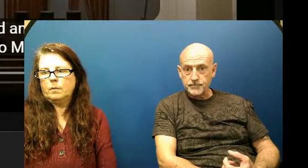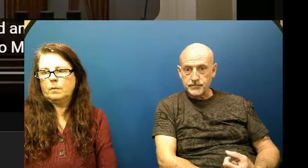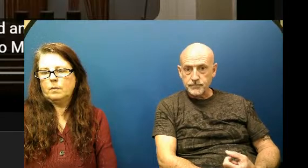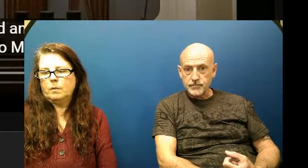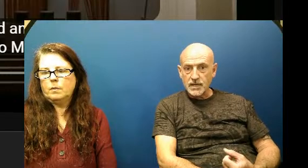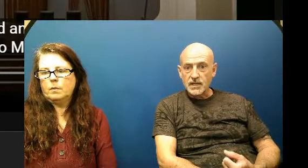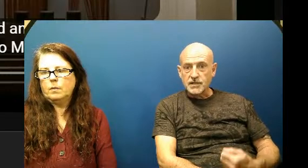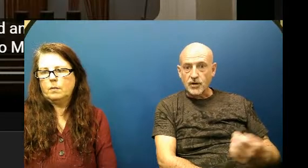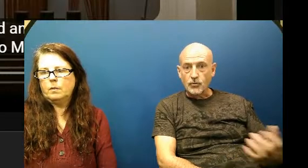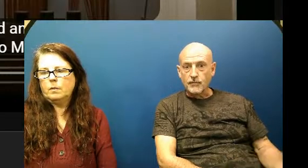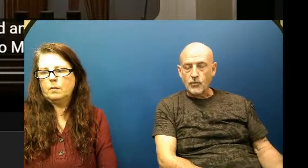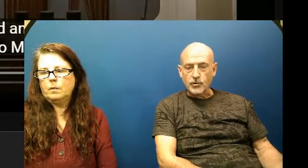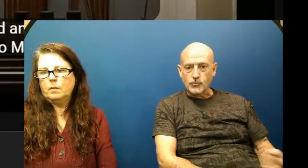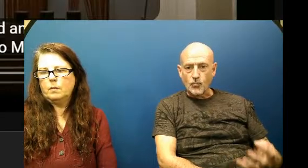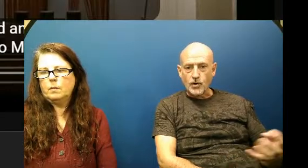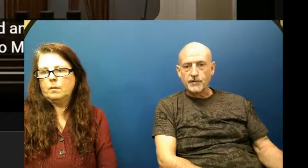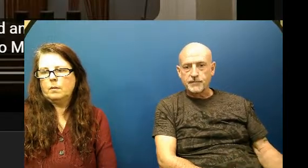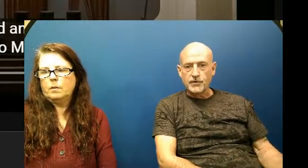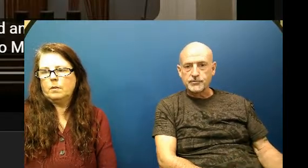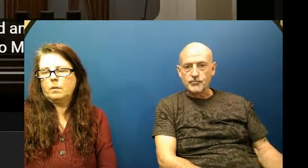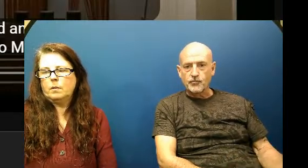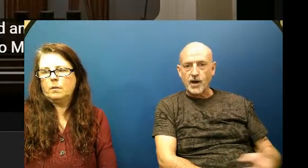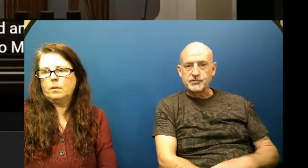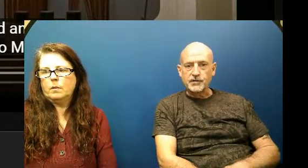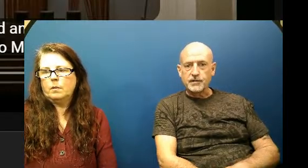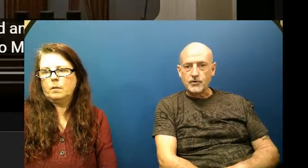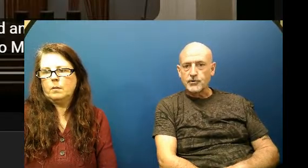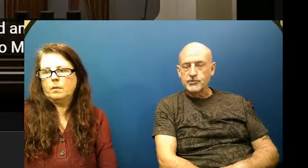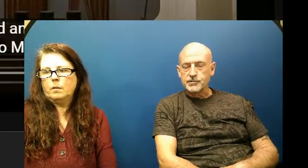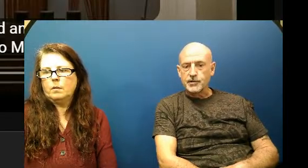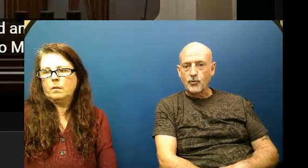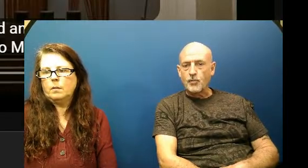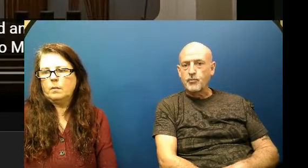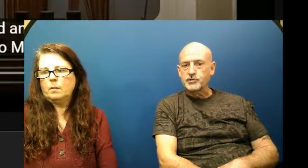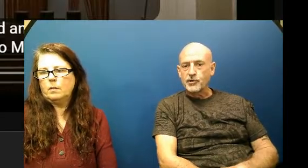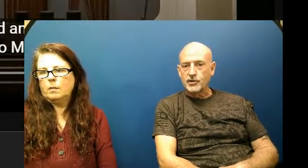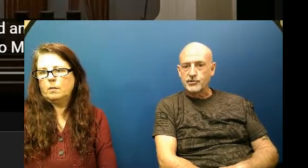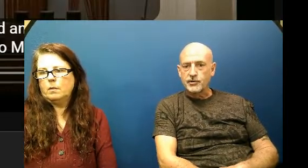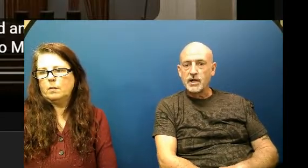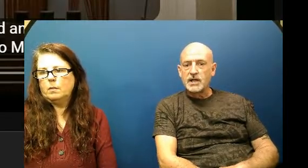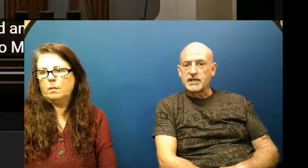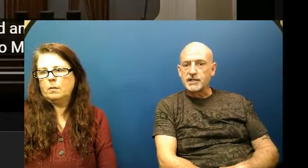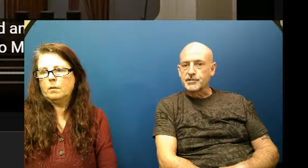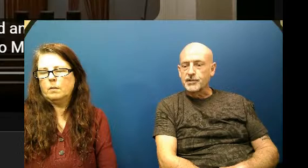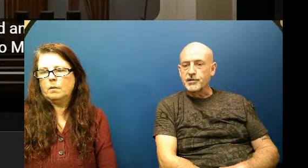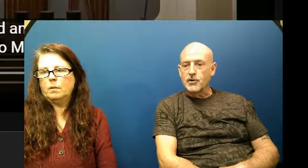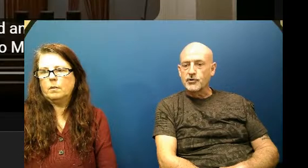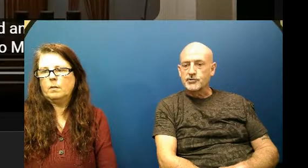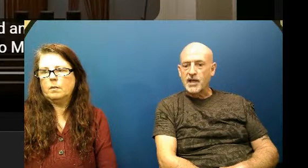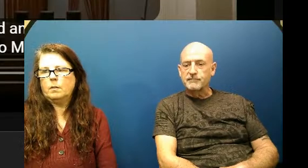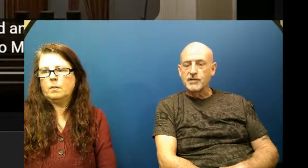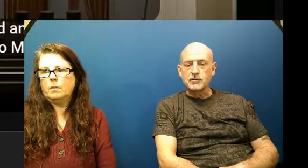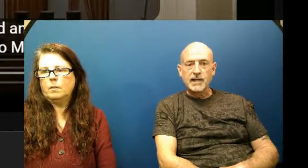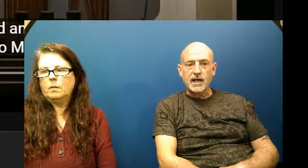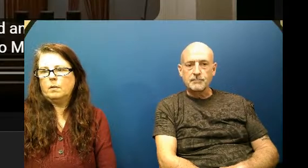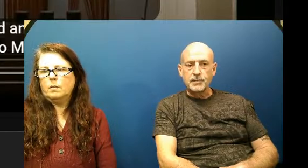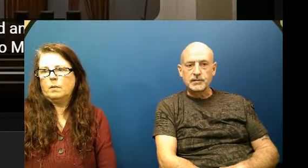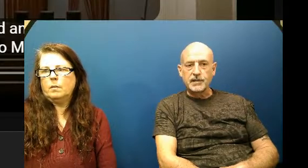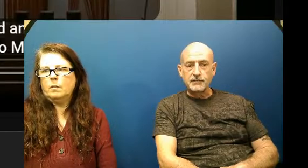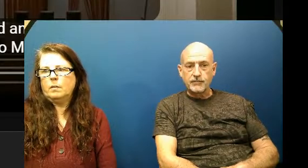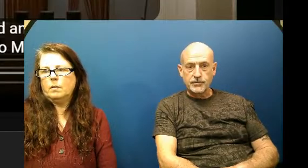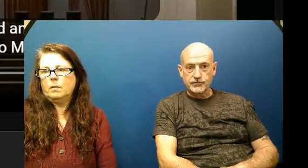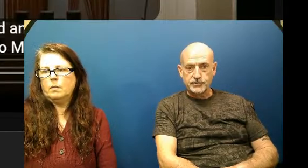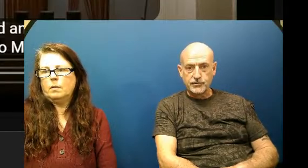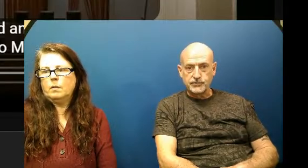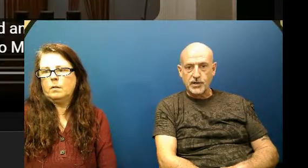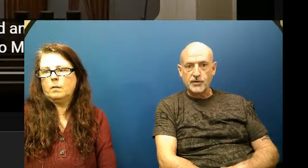owners. Now, of course, one of those rights of the owners in a corporate structure is that the owners have no